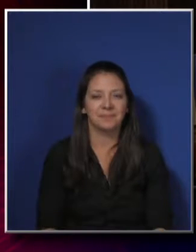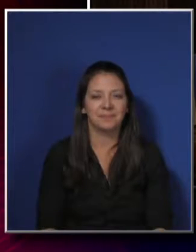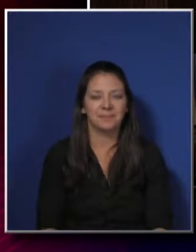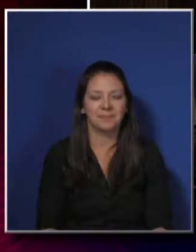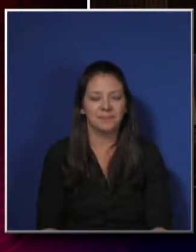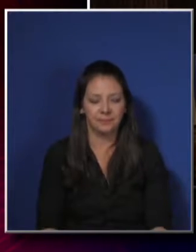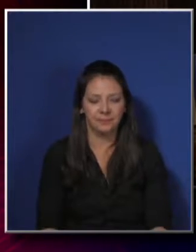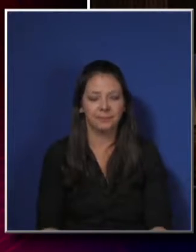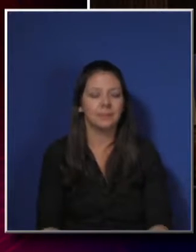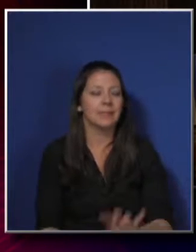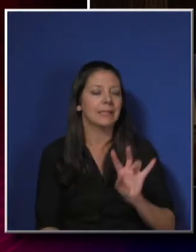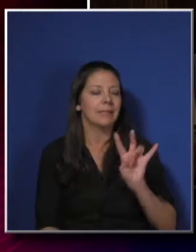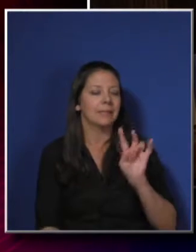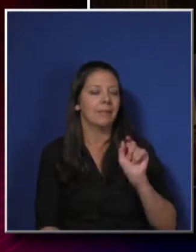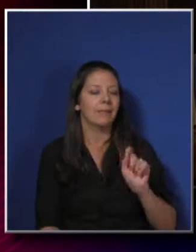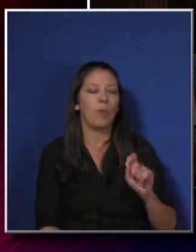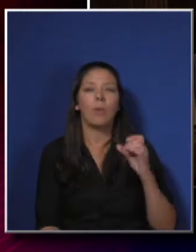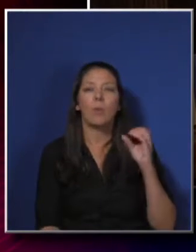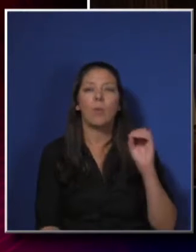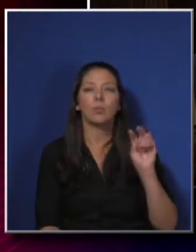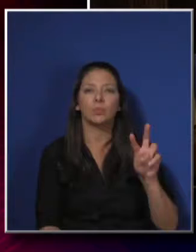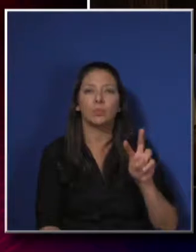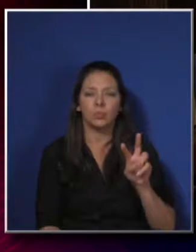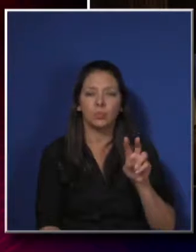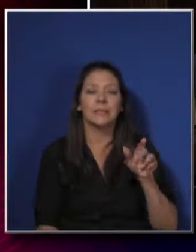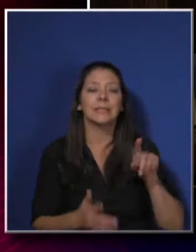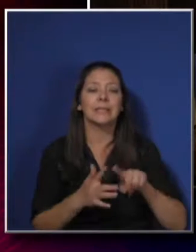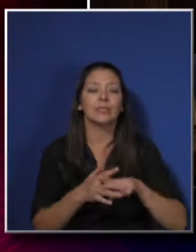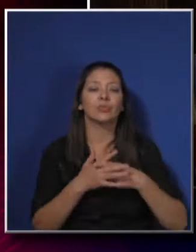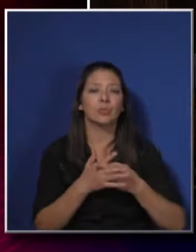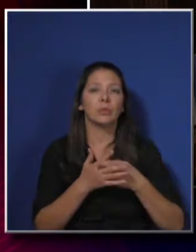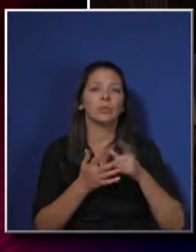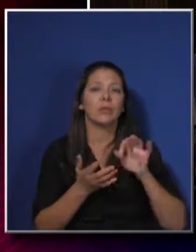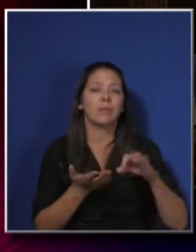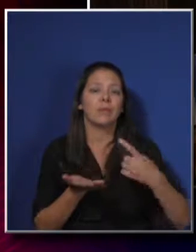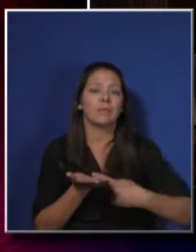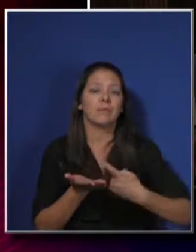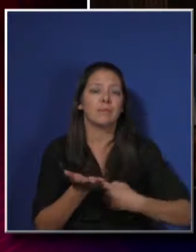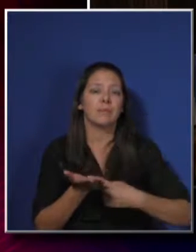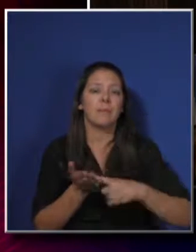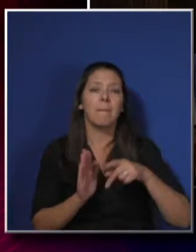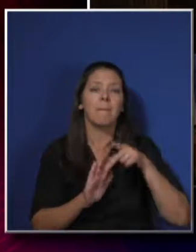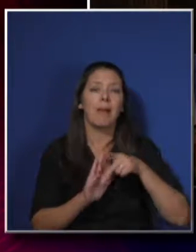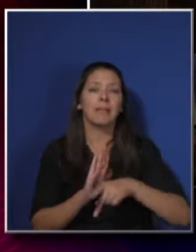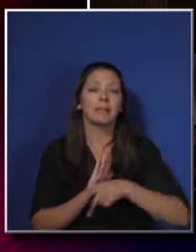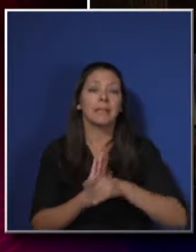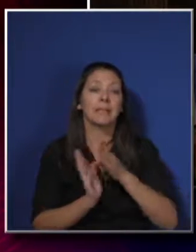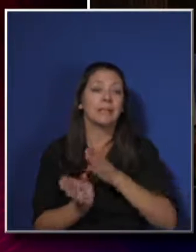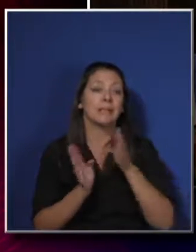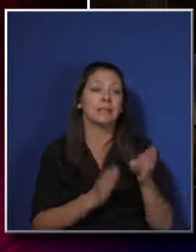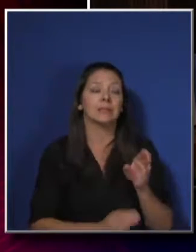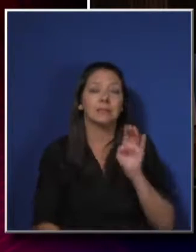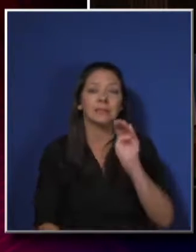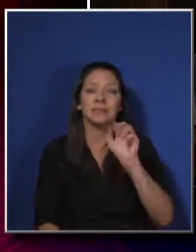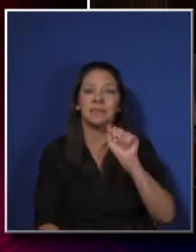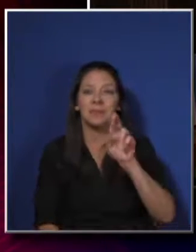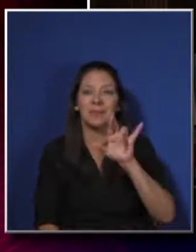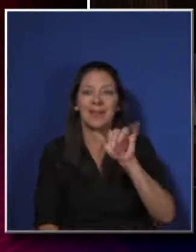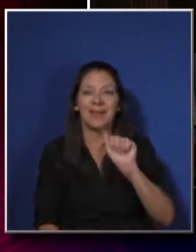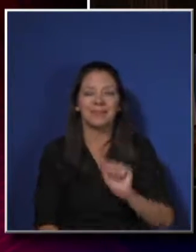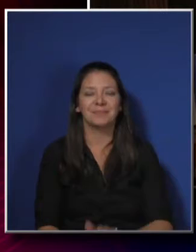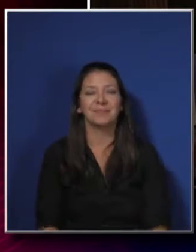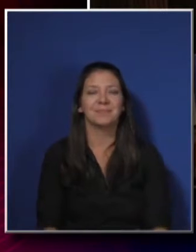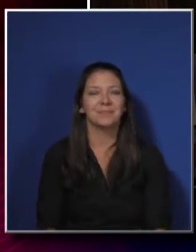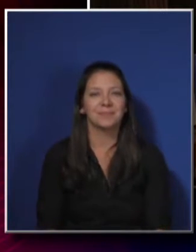Item 7.02, introduction and possible discussion on policies. Maria.